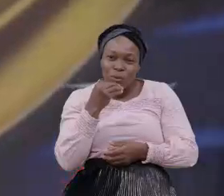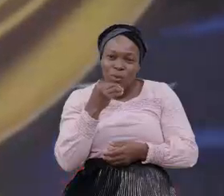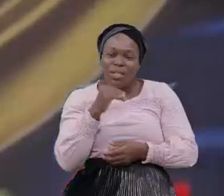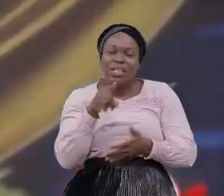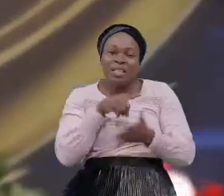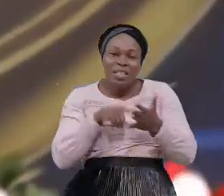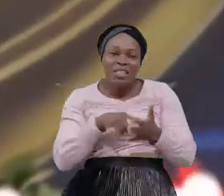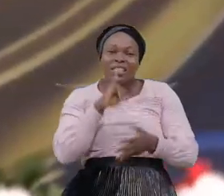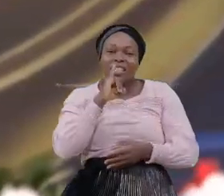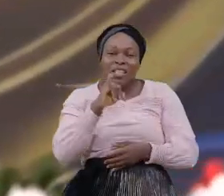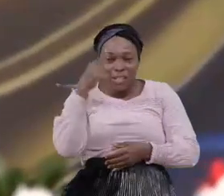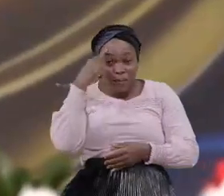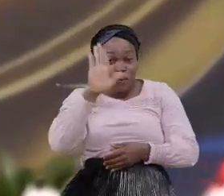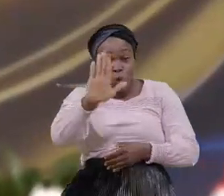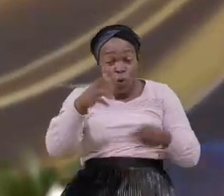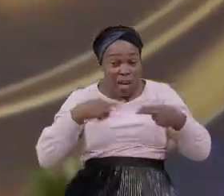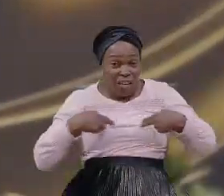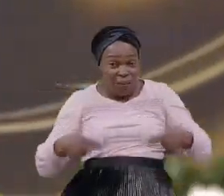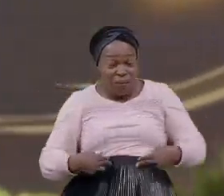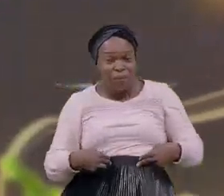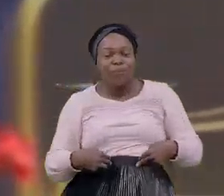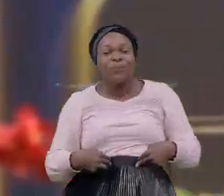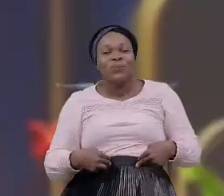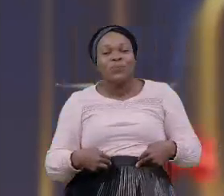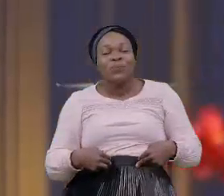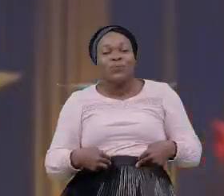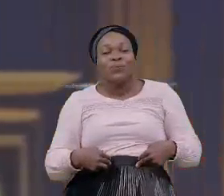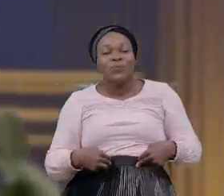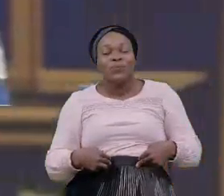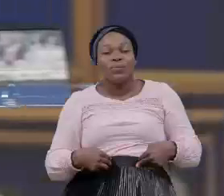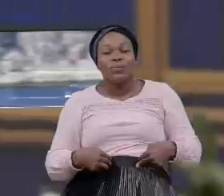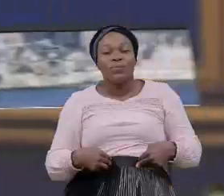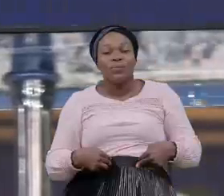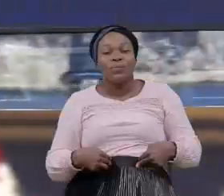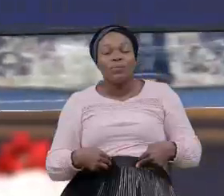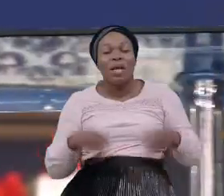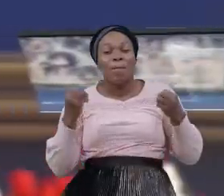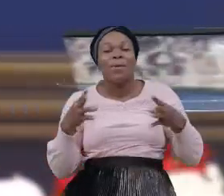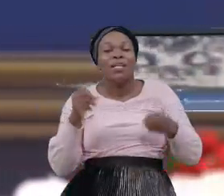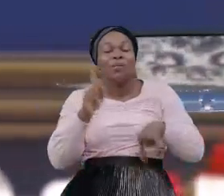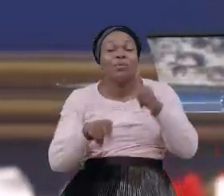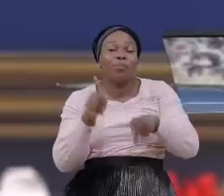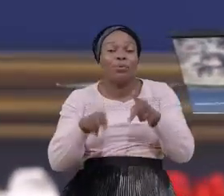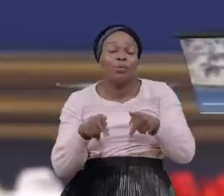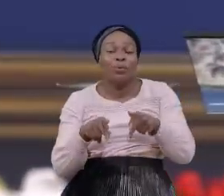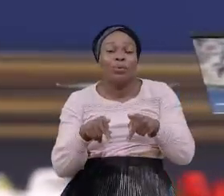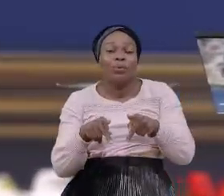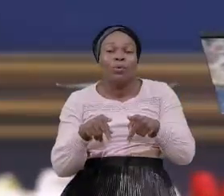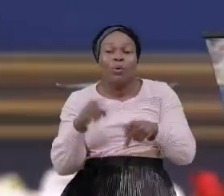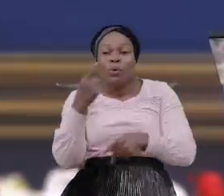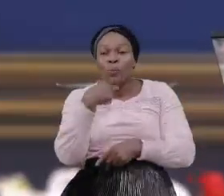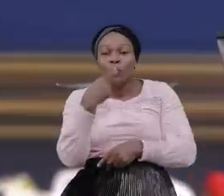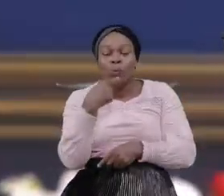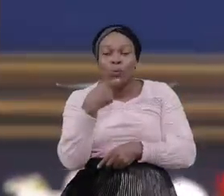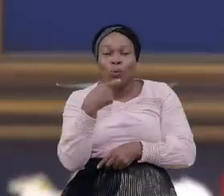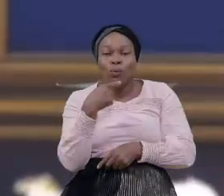for your health. Many people who believe in the Bible, when